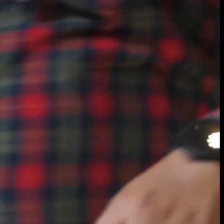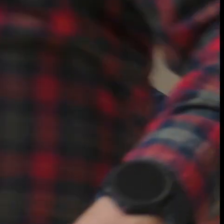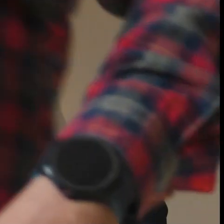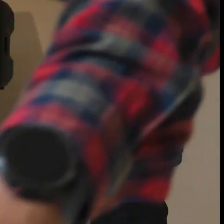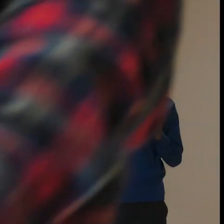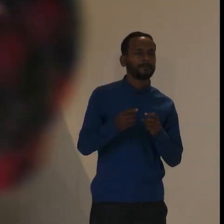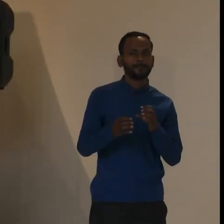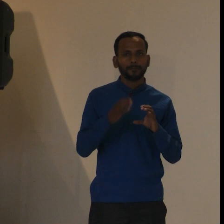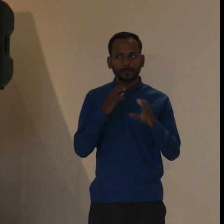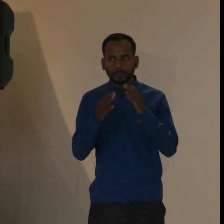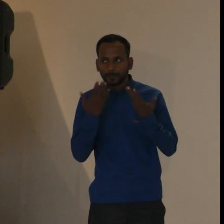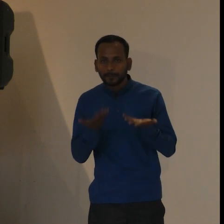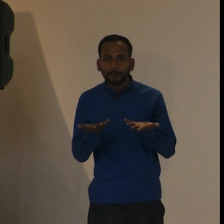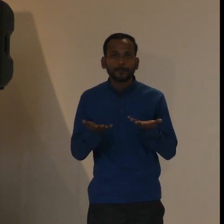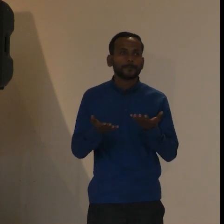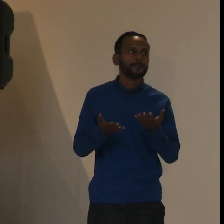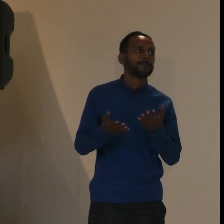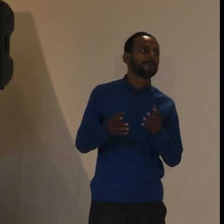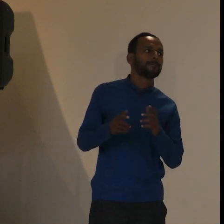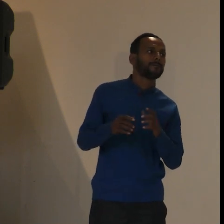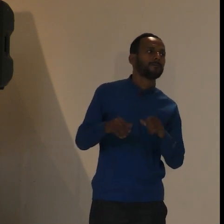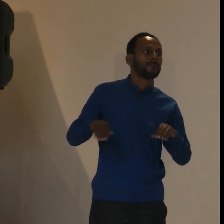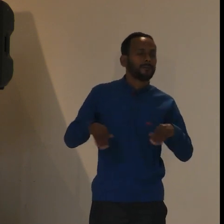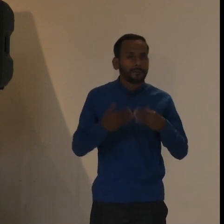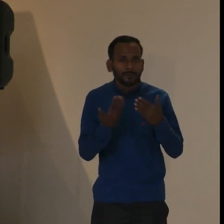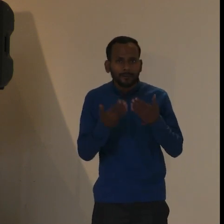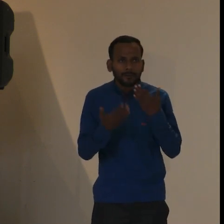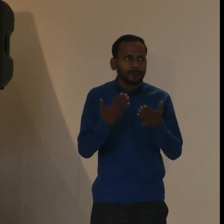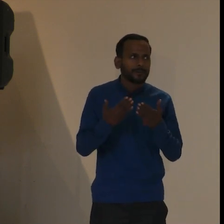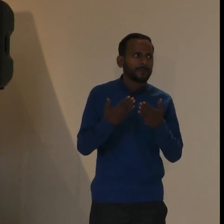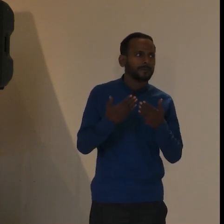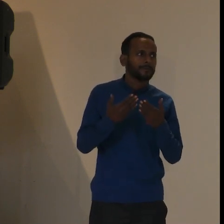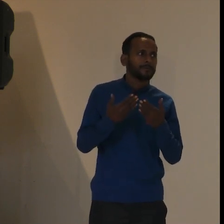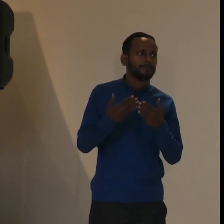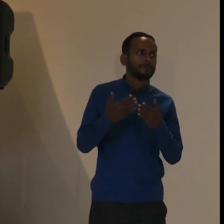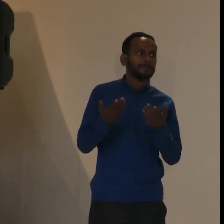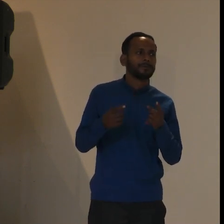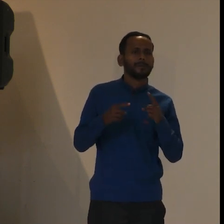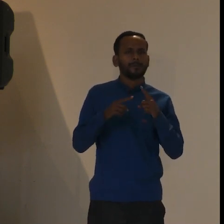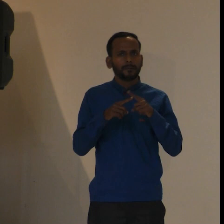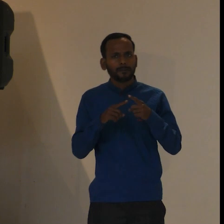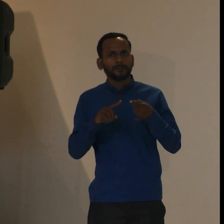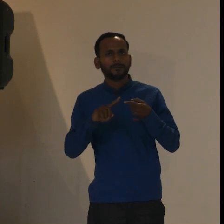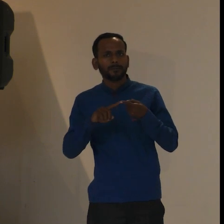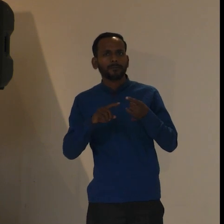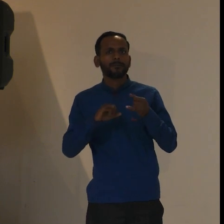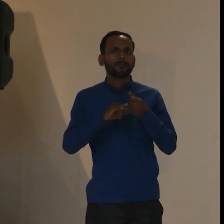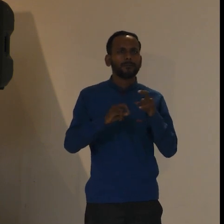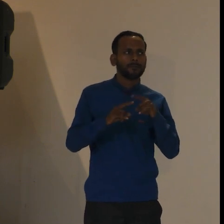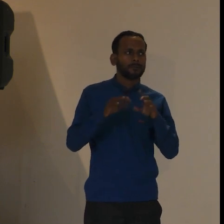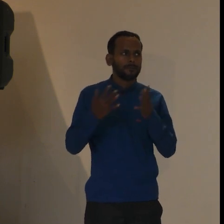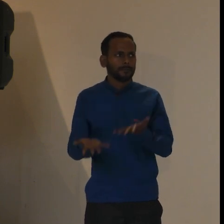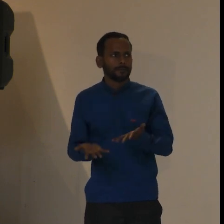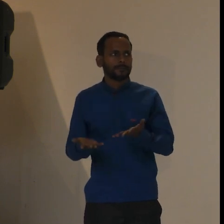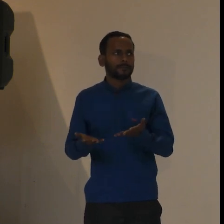discussed this as a point of conversation, it was very difficult for me because I'm not a very tech-savvy or tech-friendly person. But I